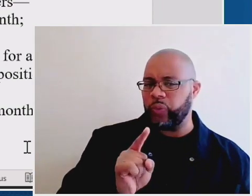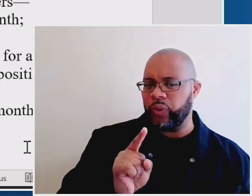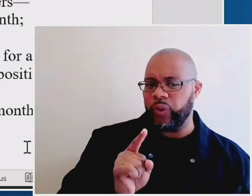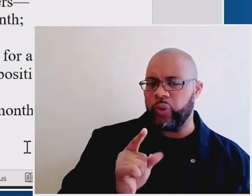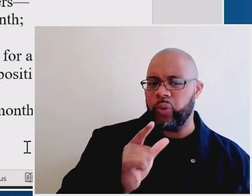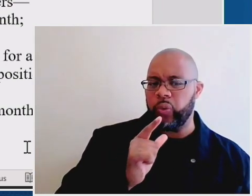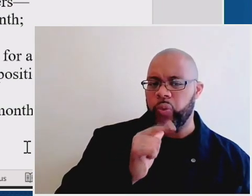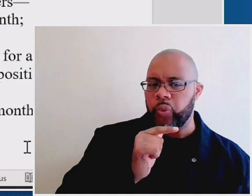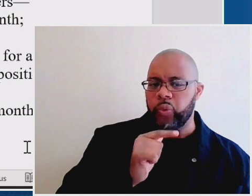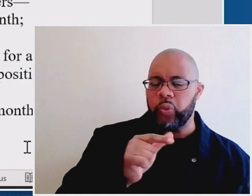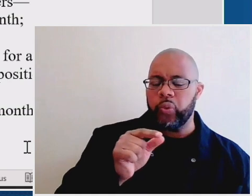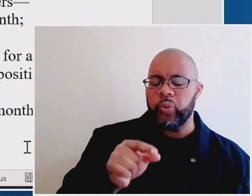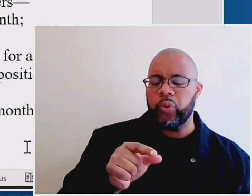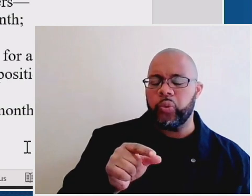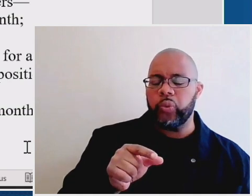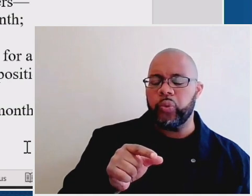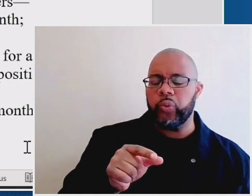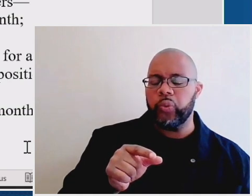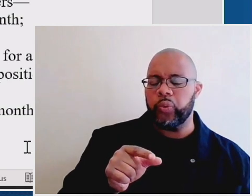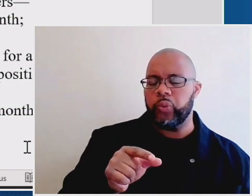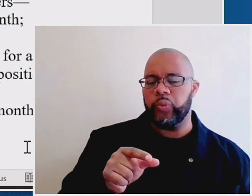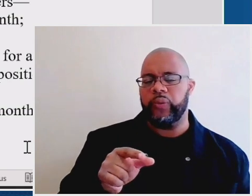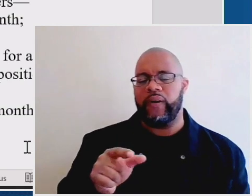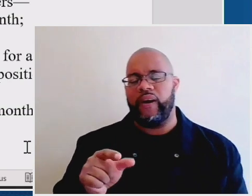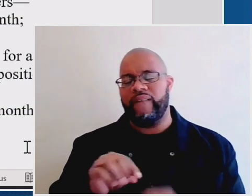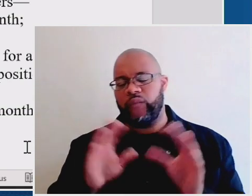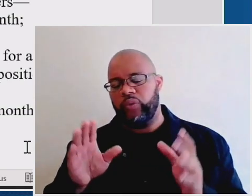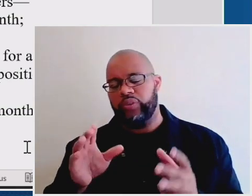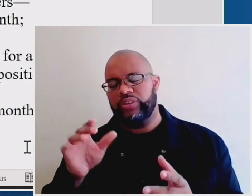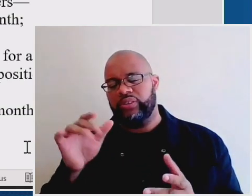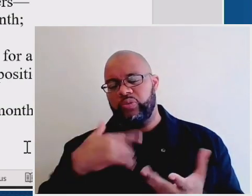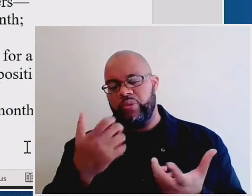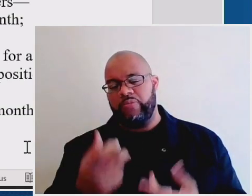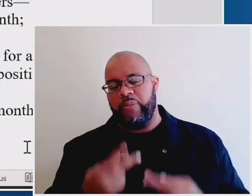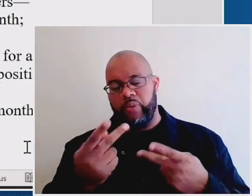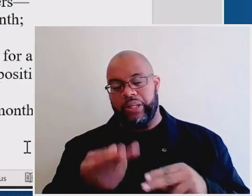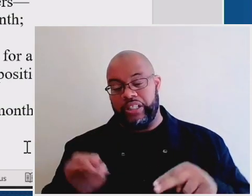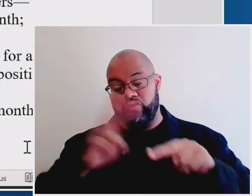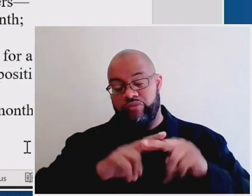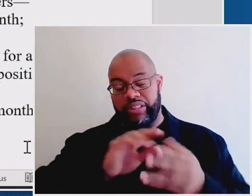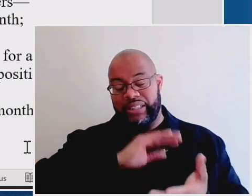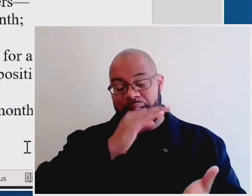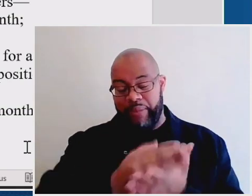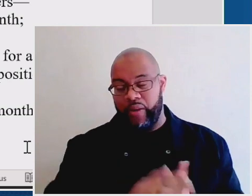Well, okay. So with stipends, of course, we want to propose increasing the amount.